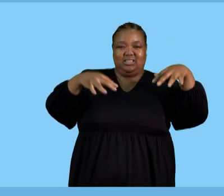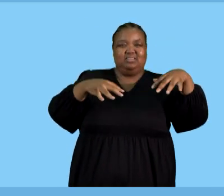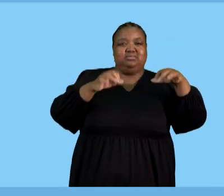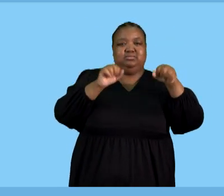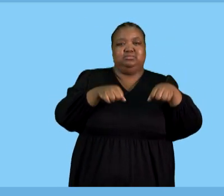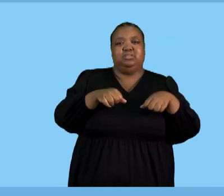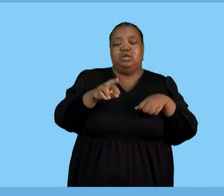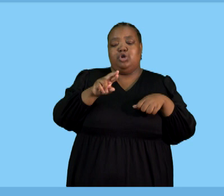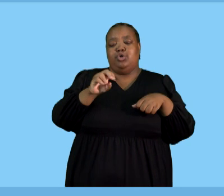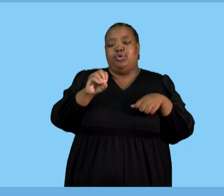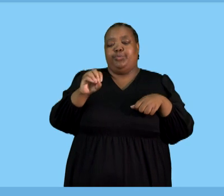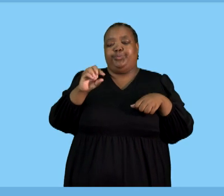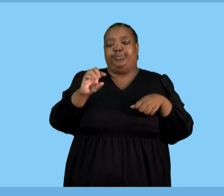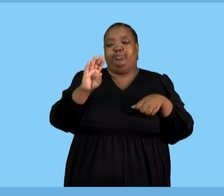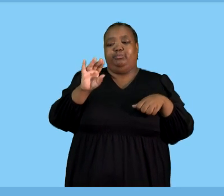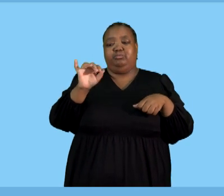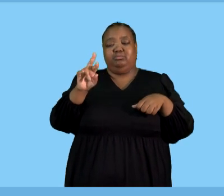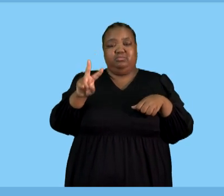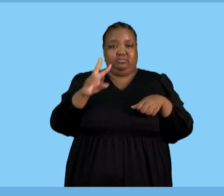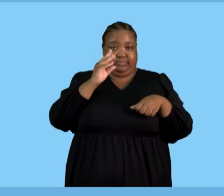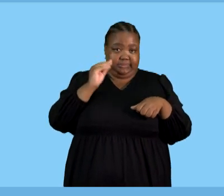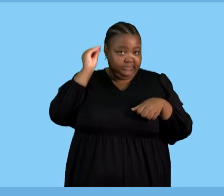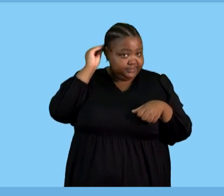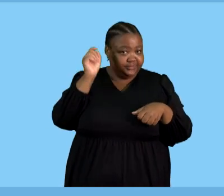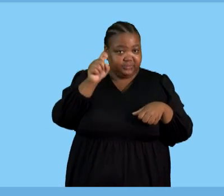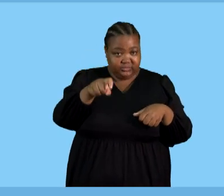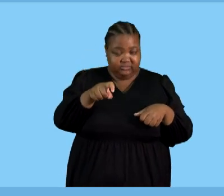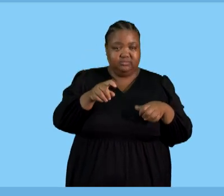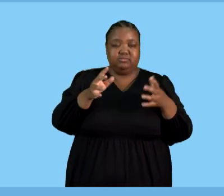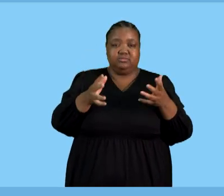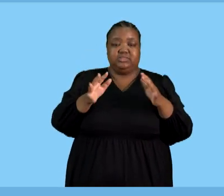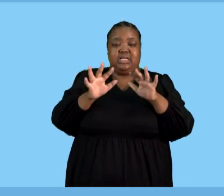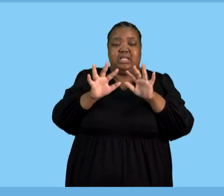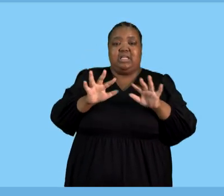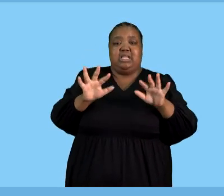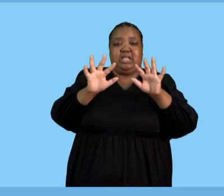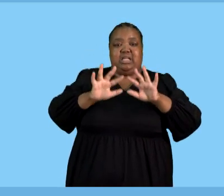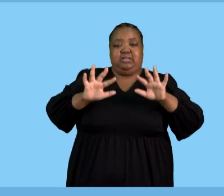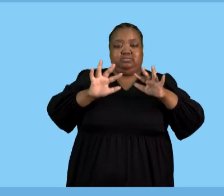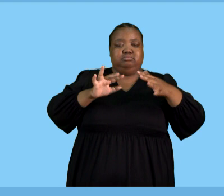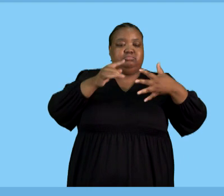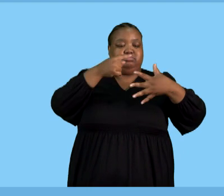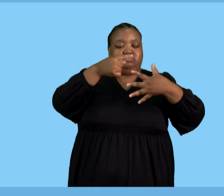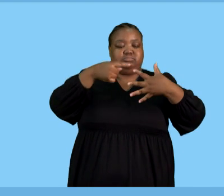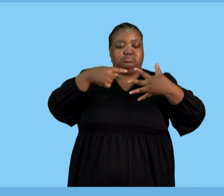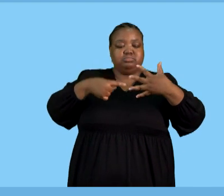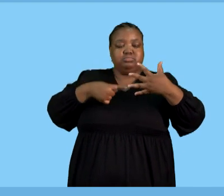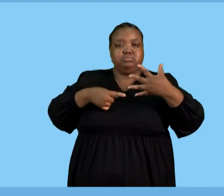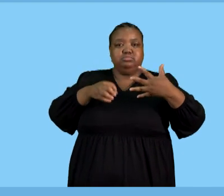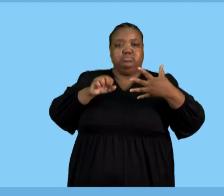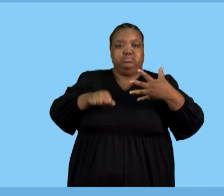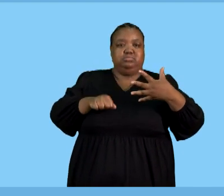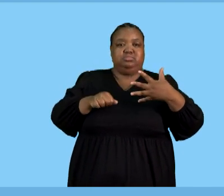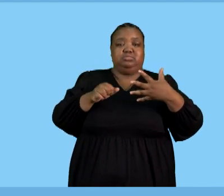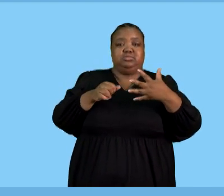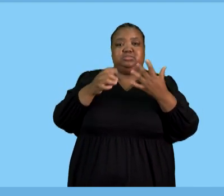Rooiweg-Beav. Now, those colors, or this Rooiweg-Beav, it is arranging our colors in order